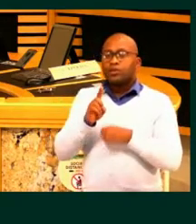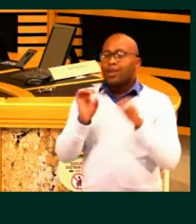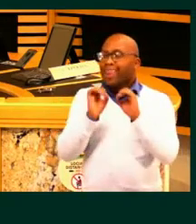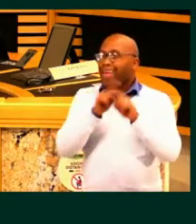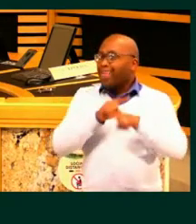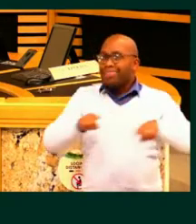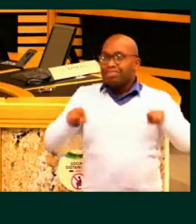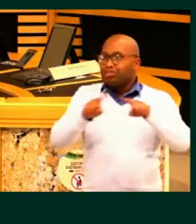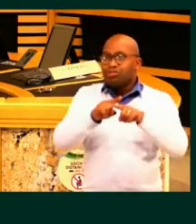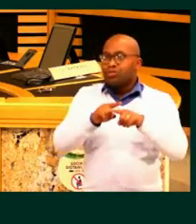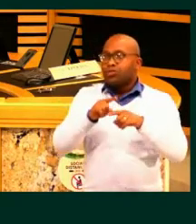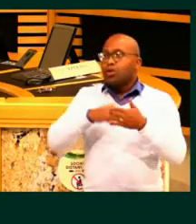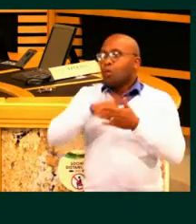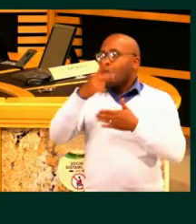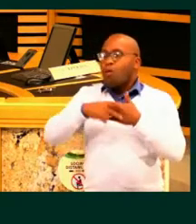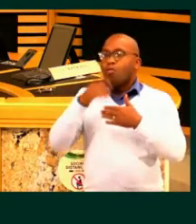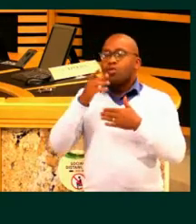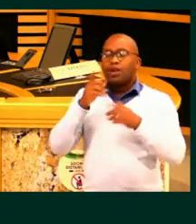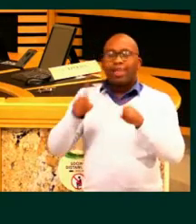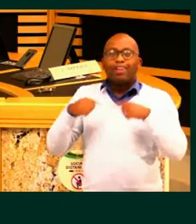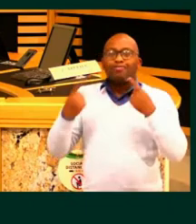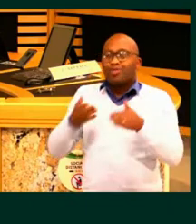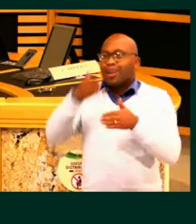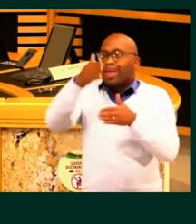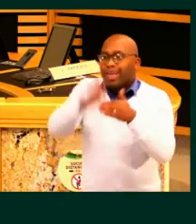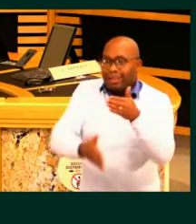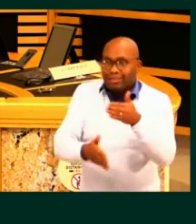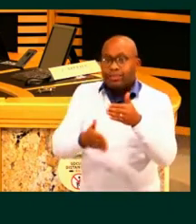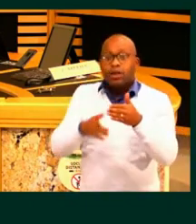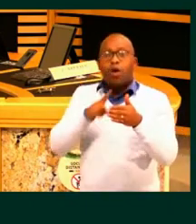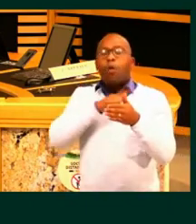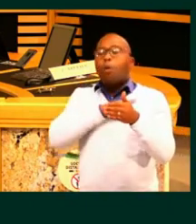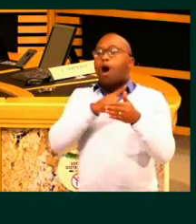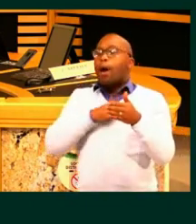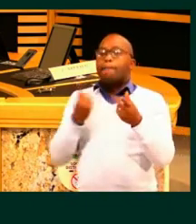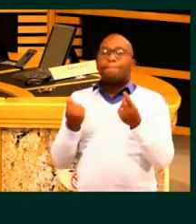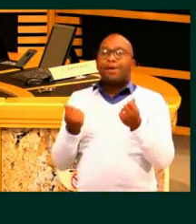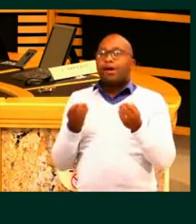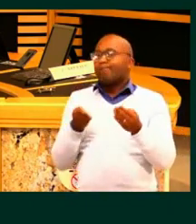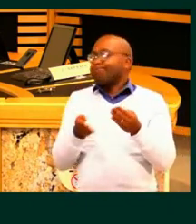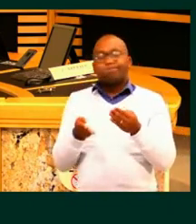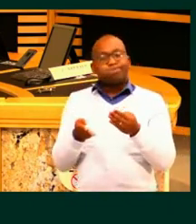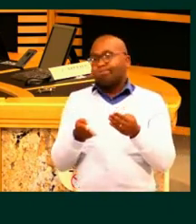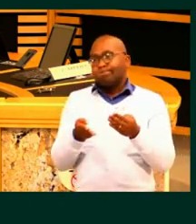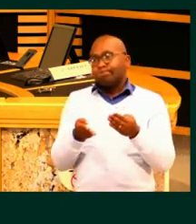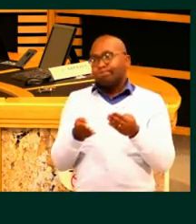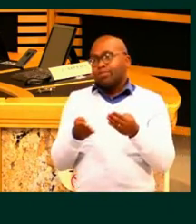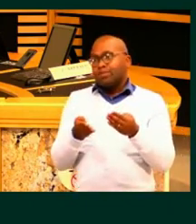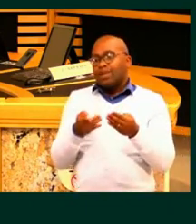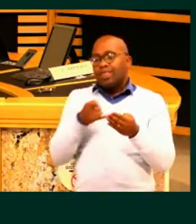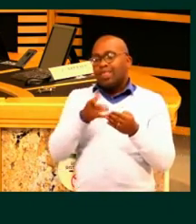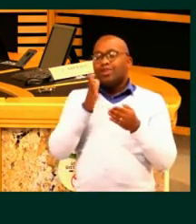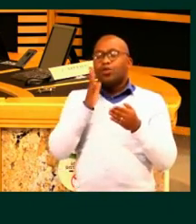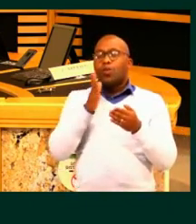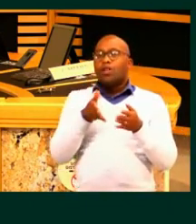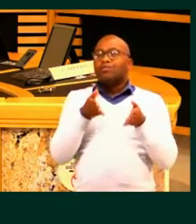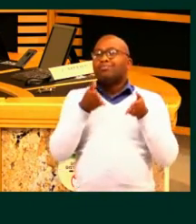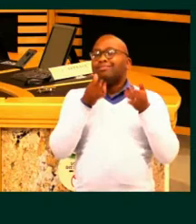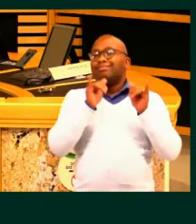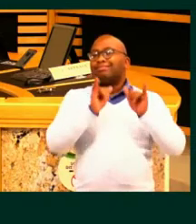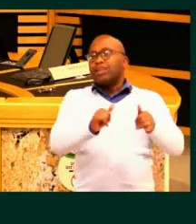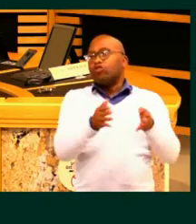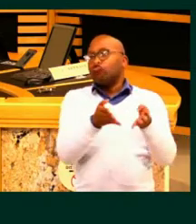to a completion because we do not have enough money and unfortunately we will see in the near